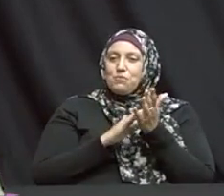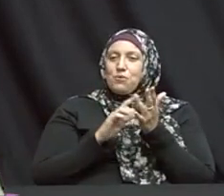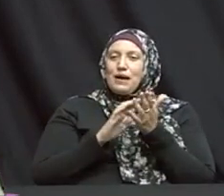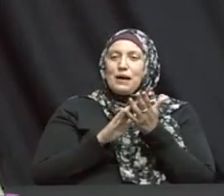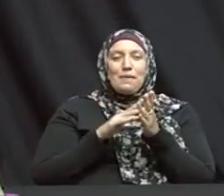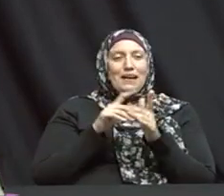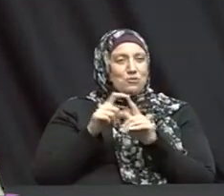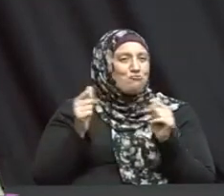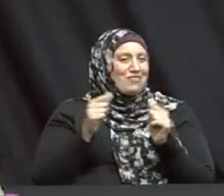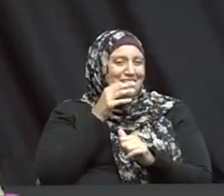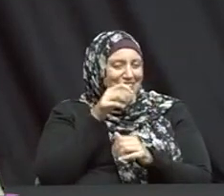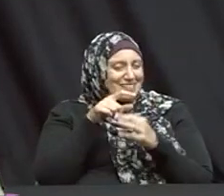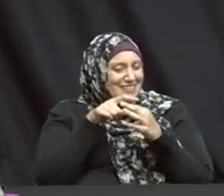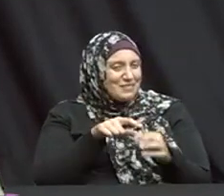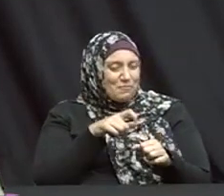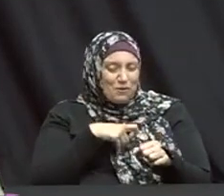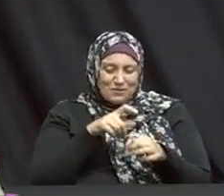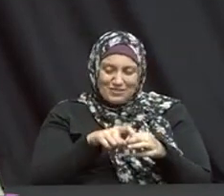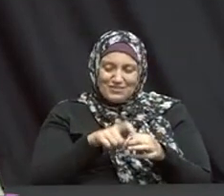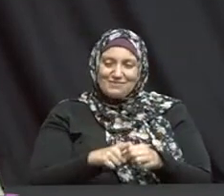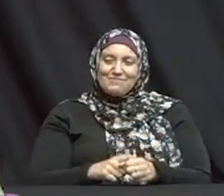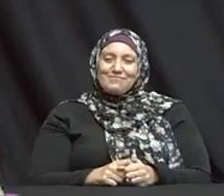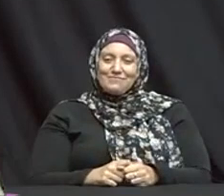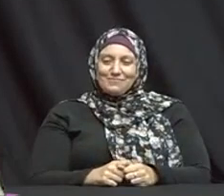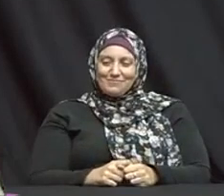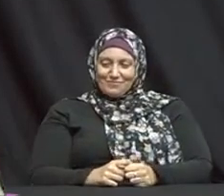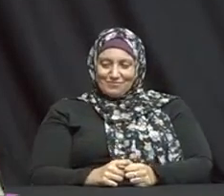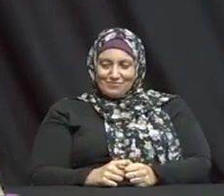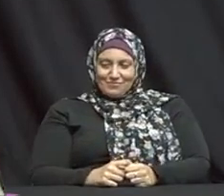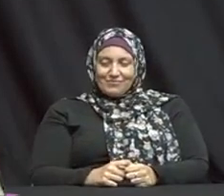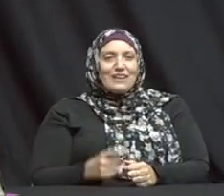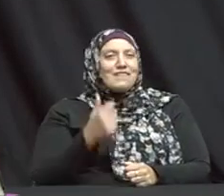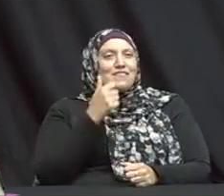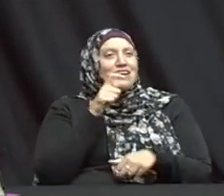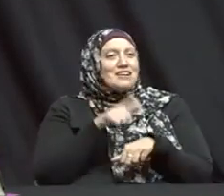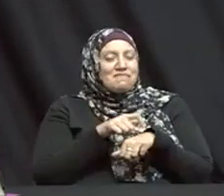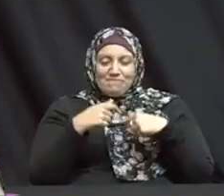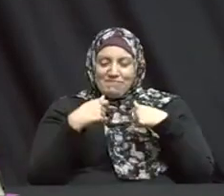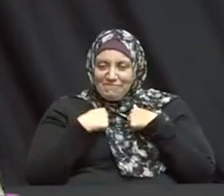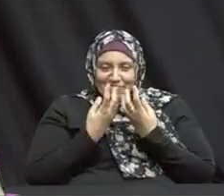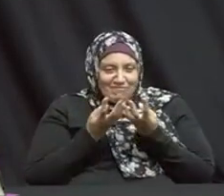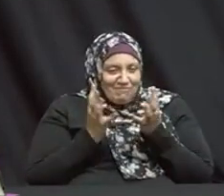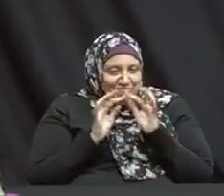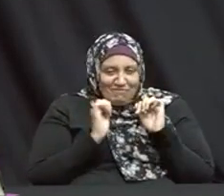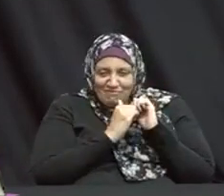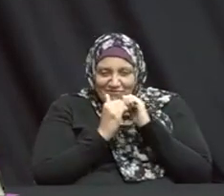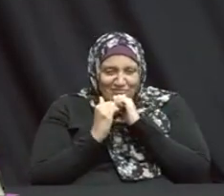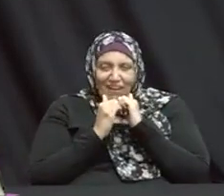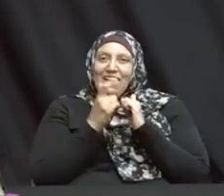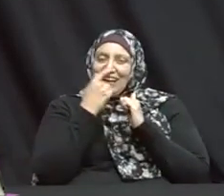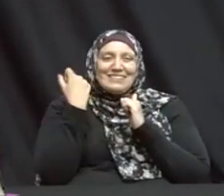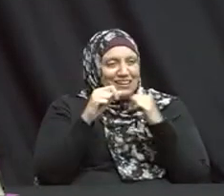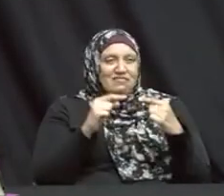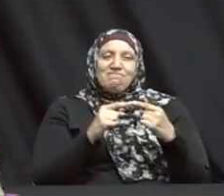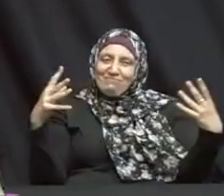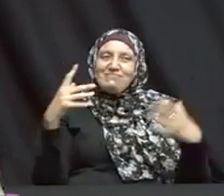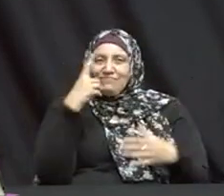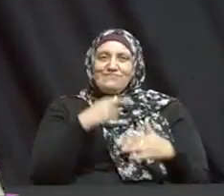time they agreed, the beneficiaries, the heirs agree on something and even sign it, still they can challenge that legally.